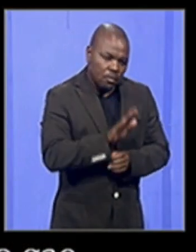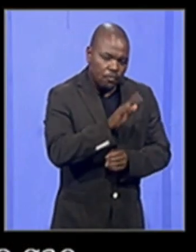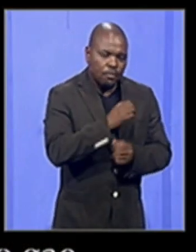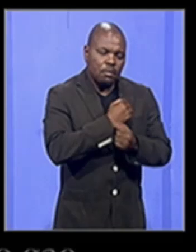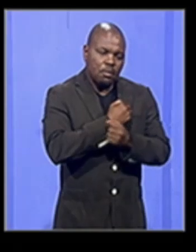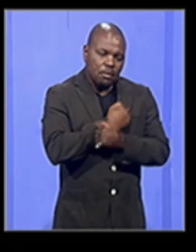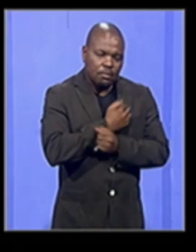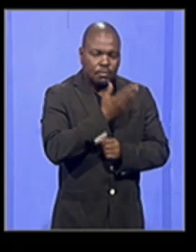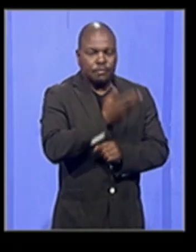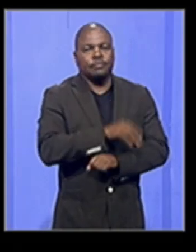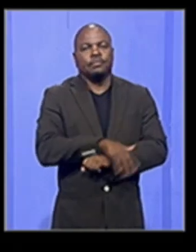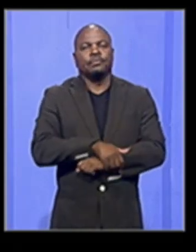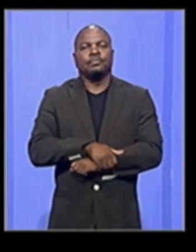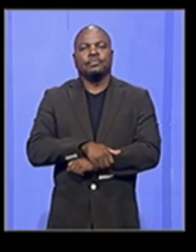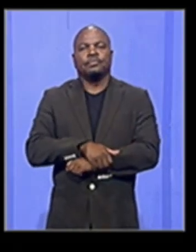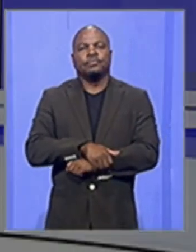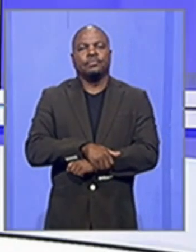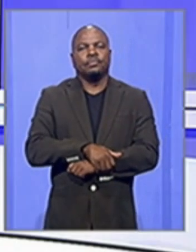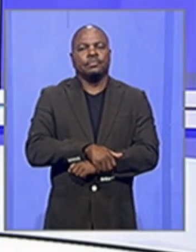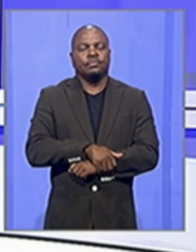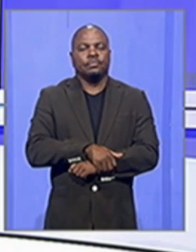love.